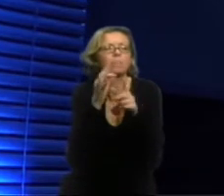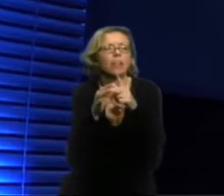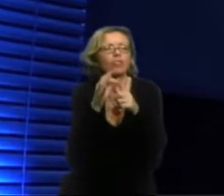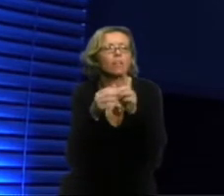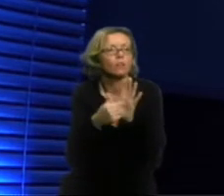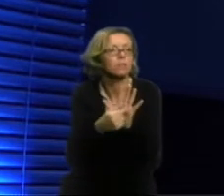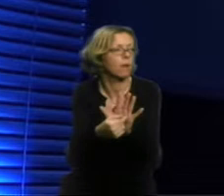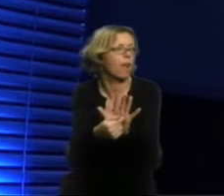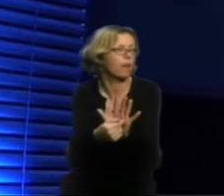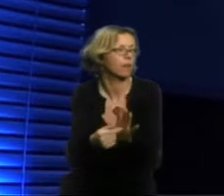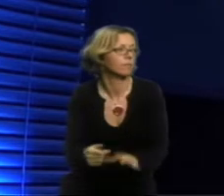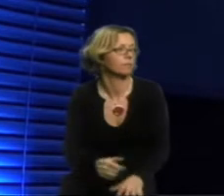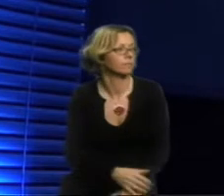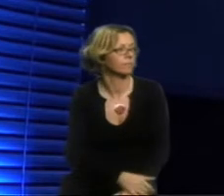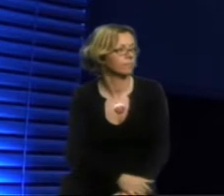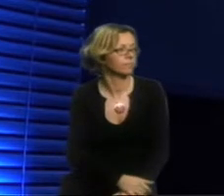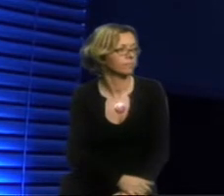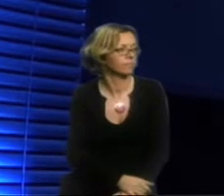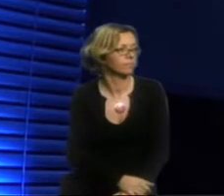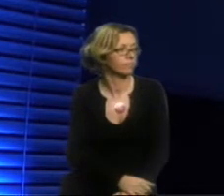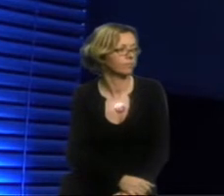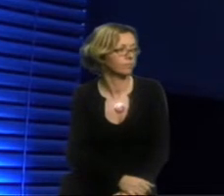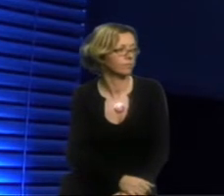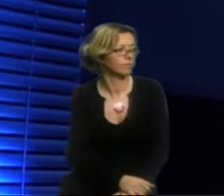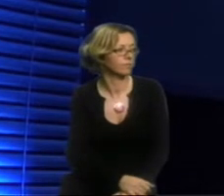because we've got electrodes here, and we had that,